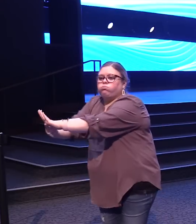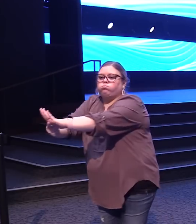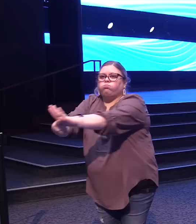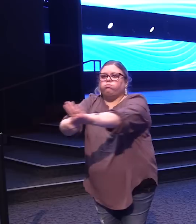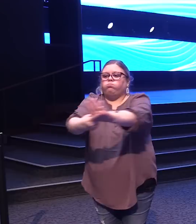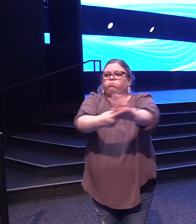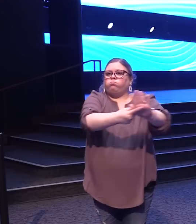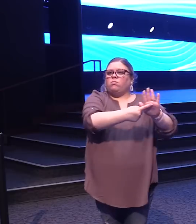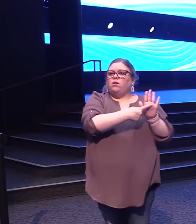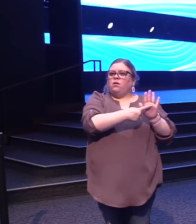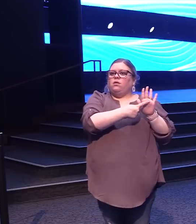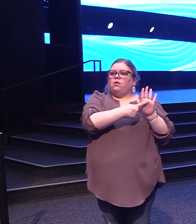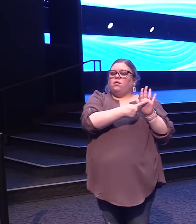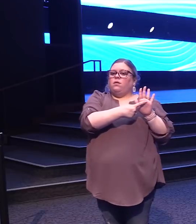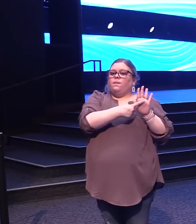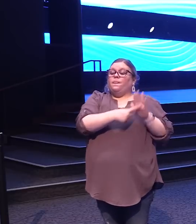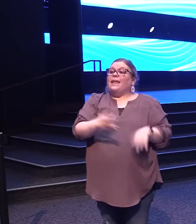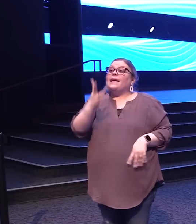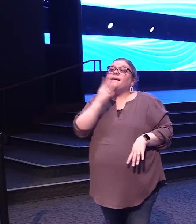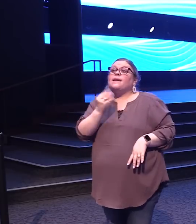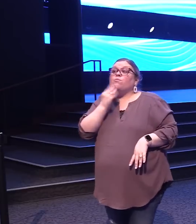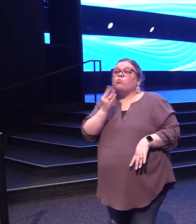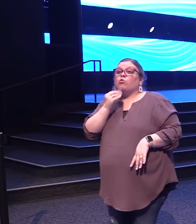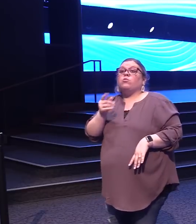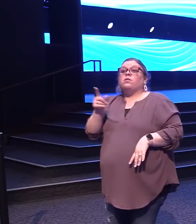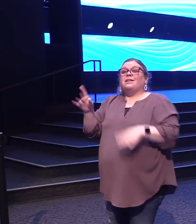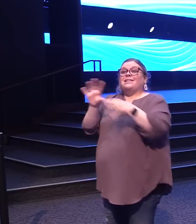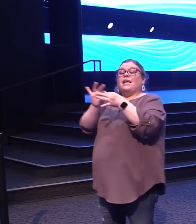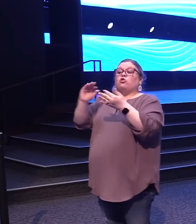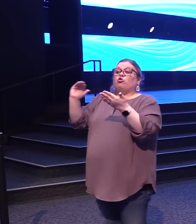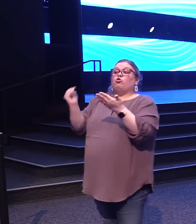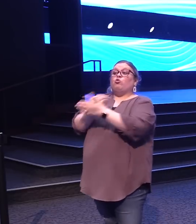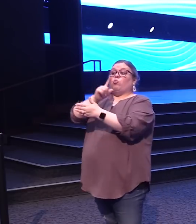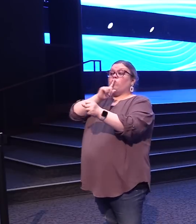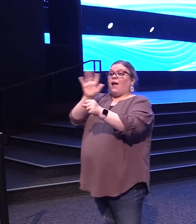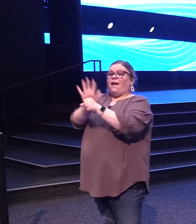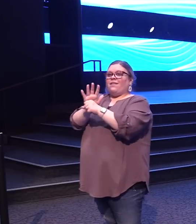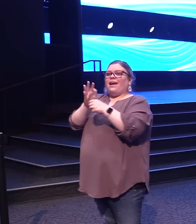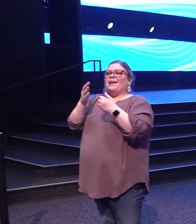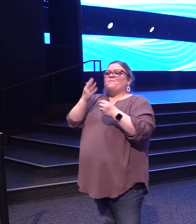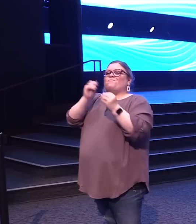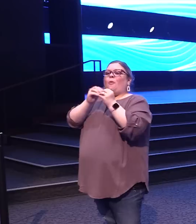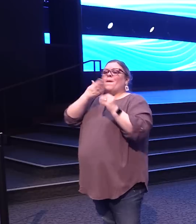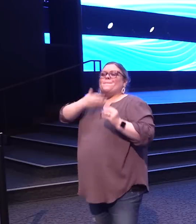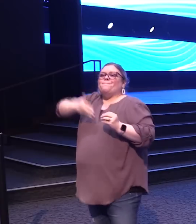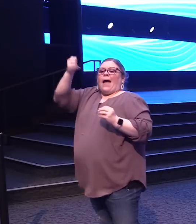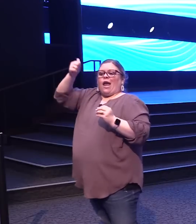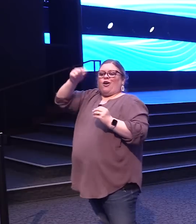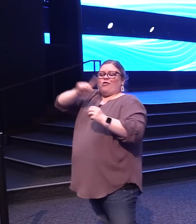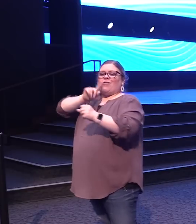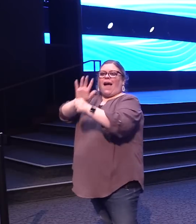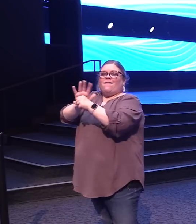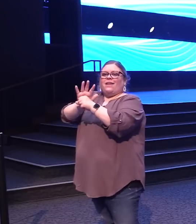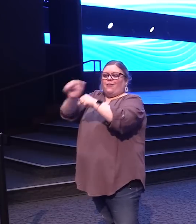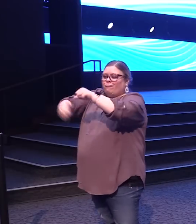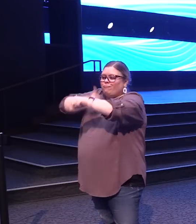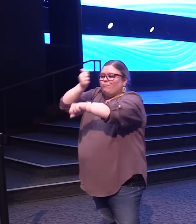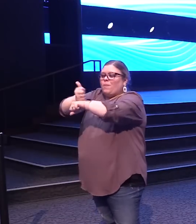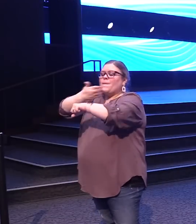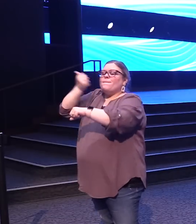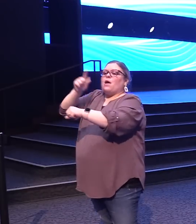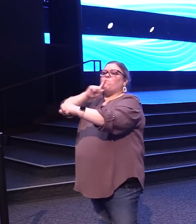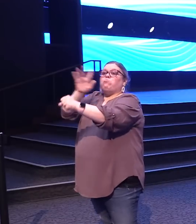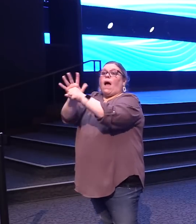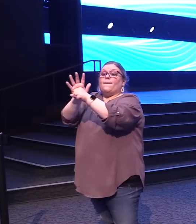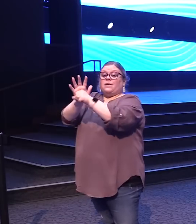world. And you know, Hebrews says that the new covenant is a better covenant founded on better promises.